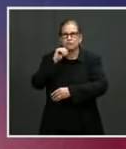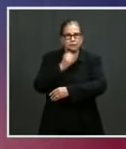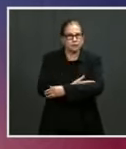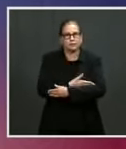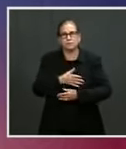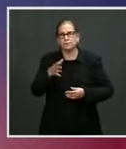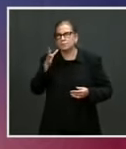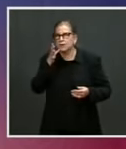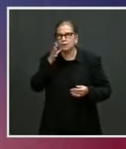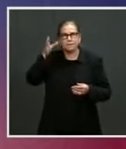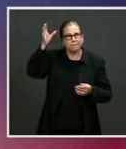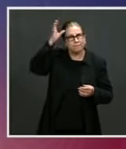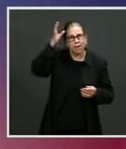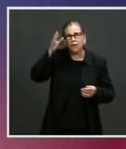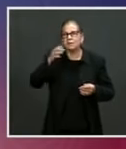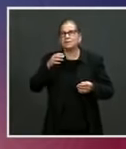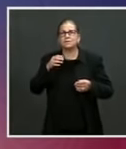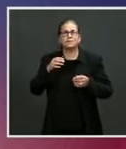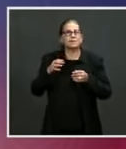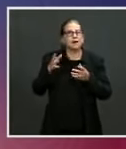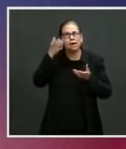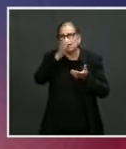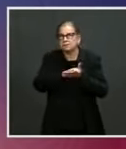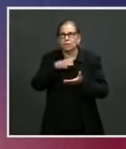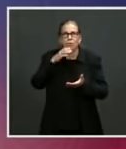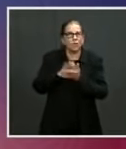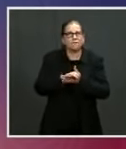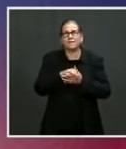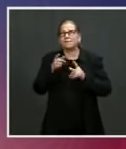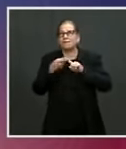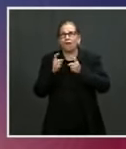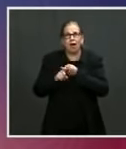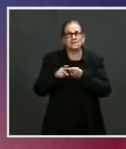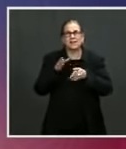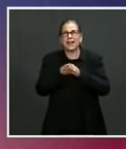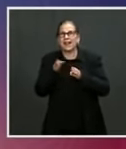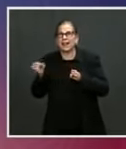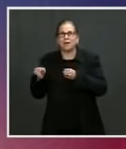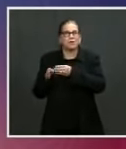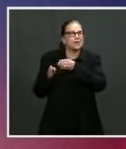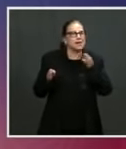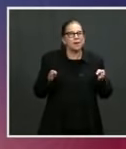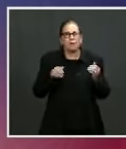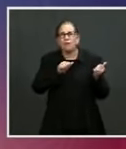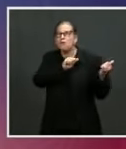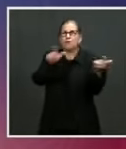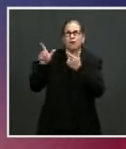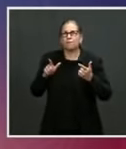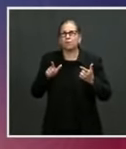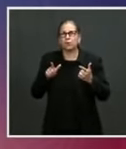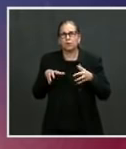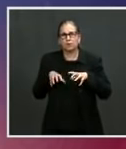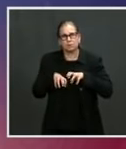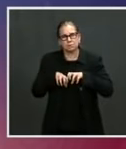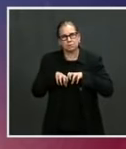a neighbor. To those who mourn a loved one